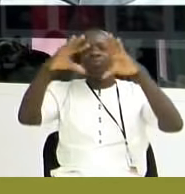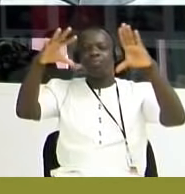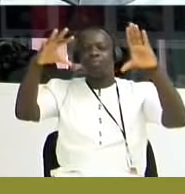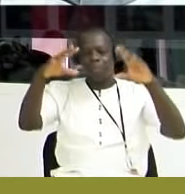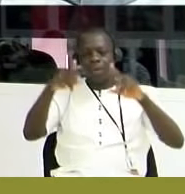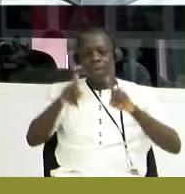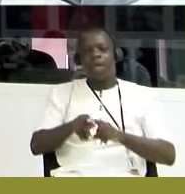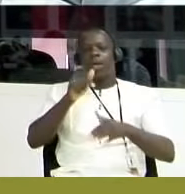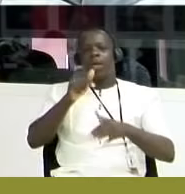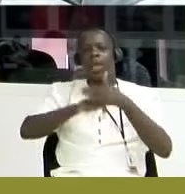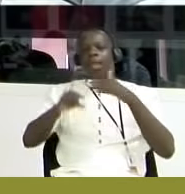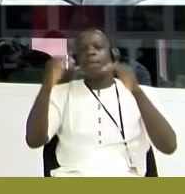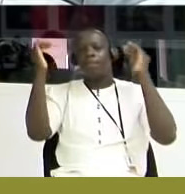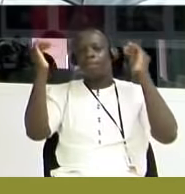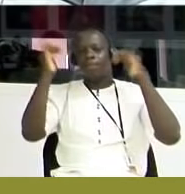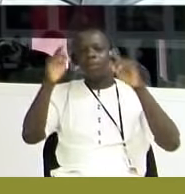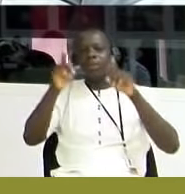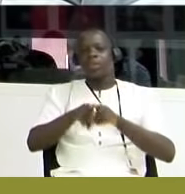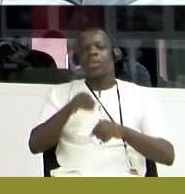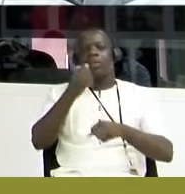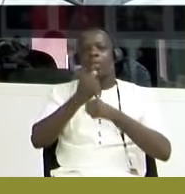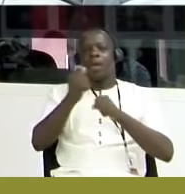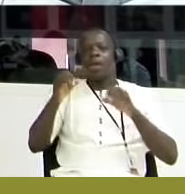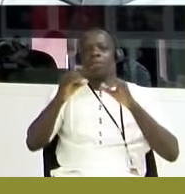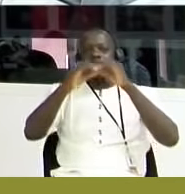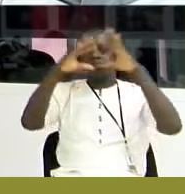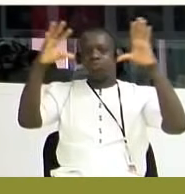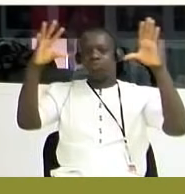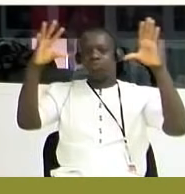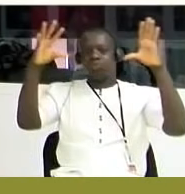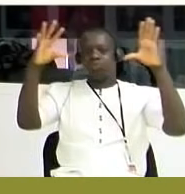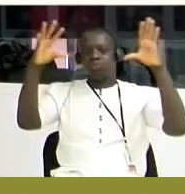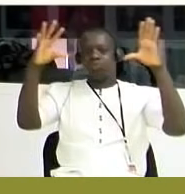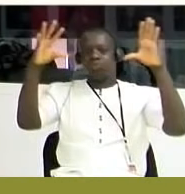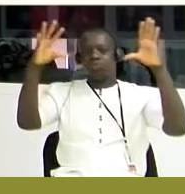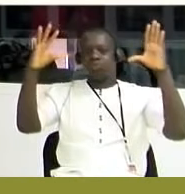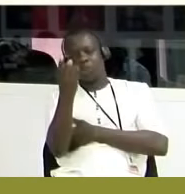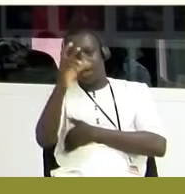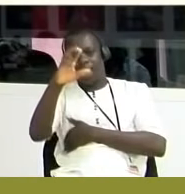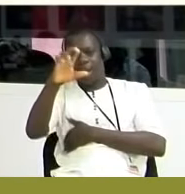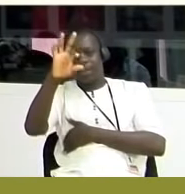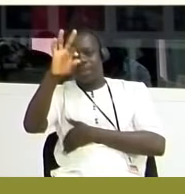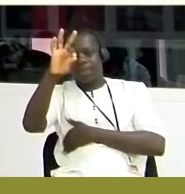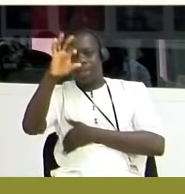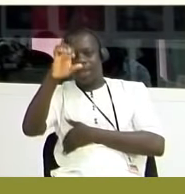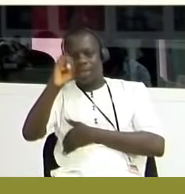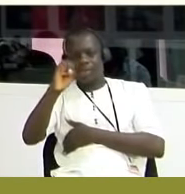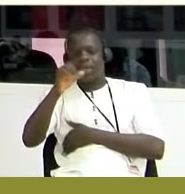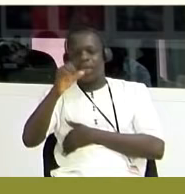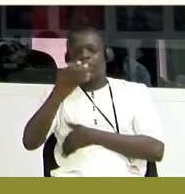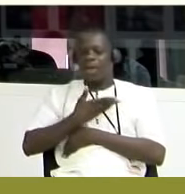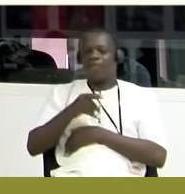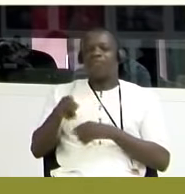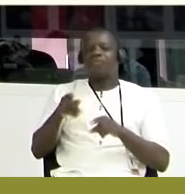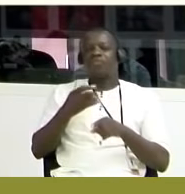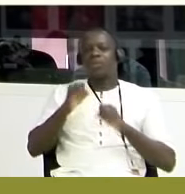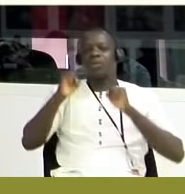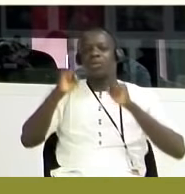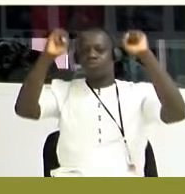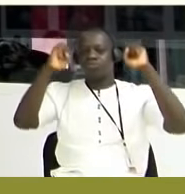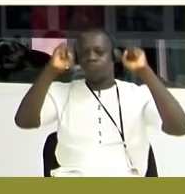GRTS, that we are aware of an imminent demonstration by the